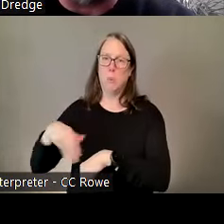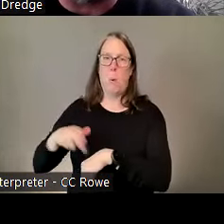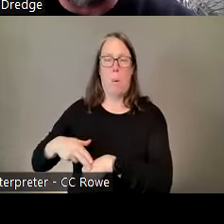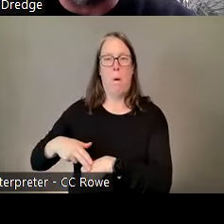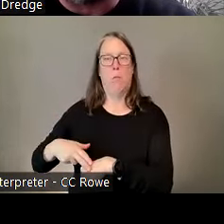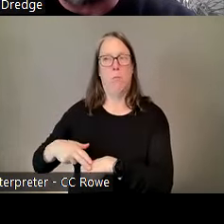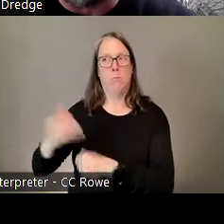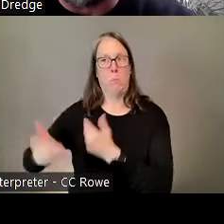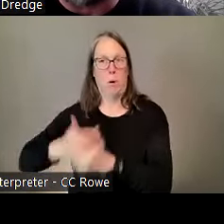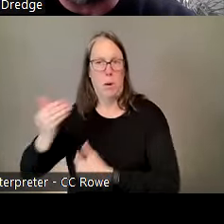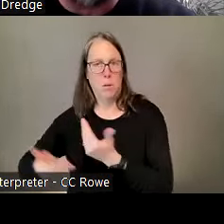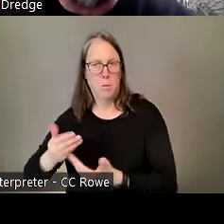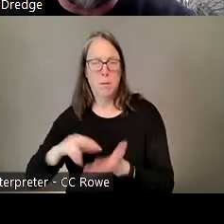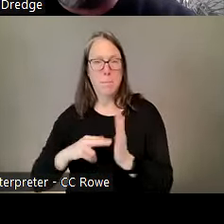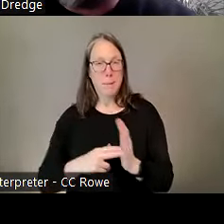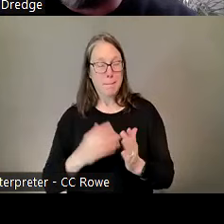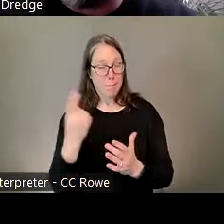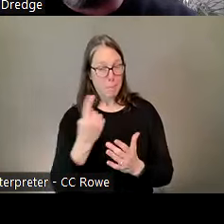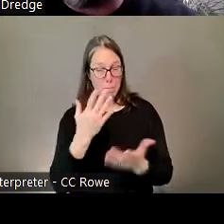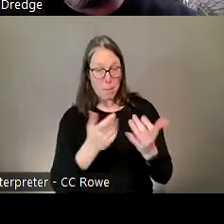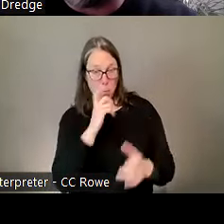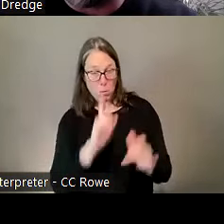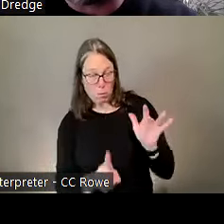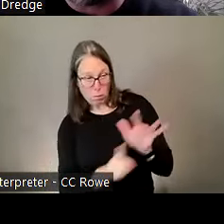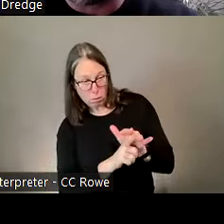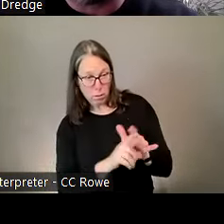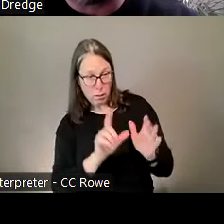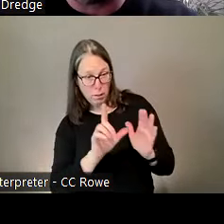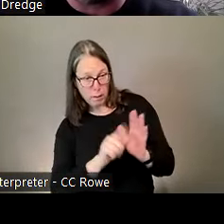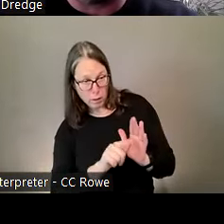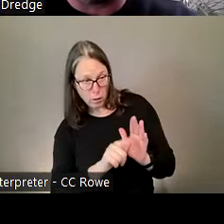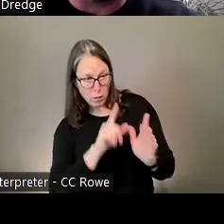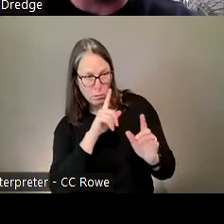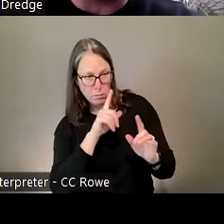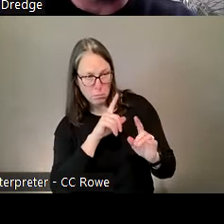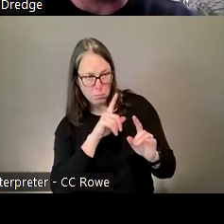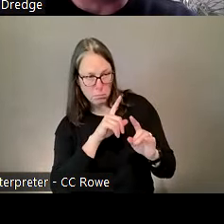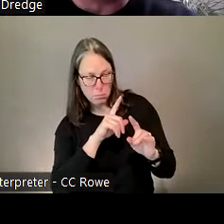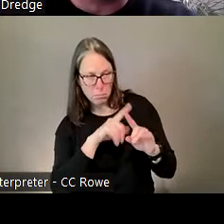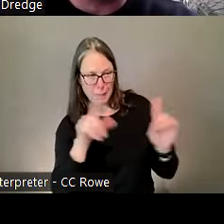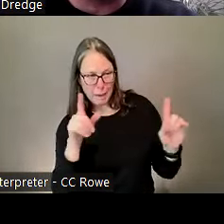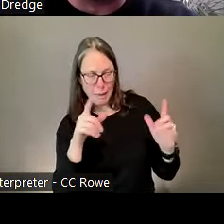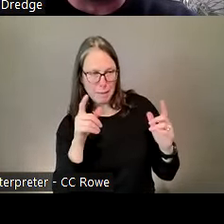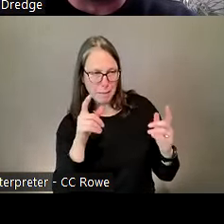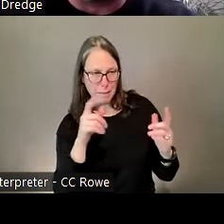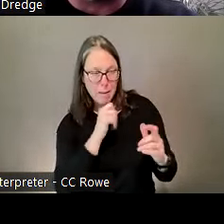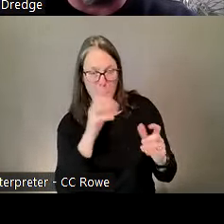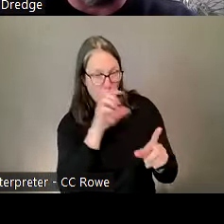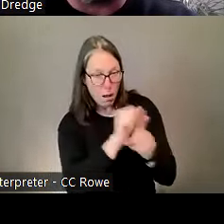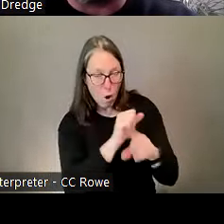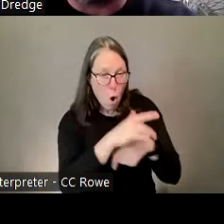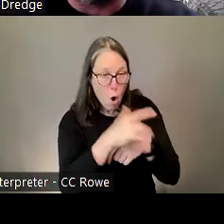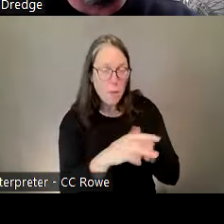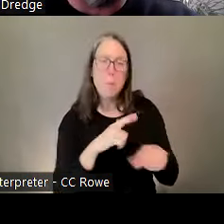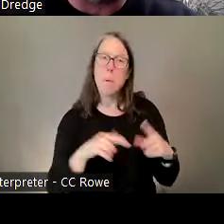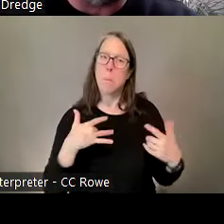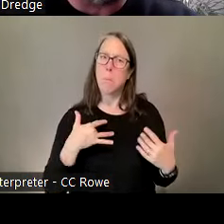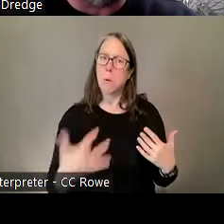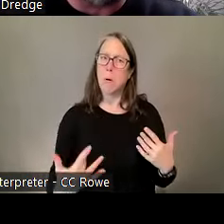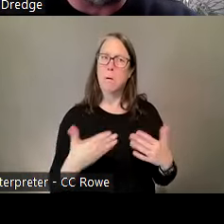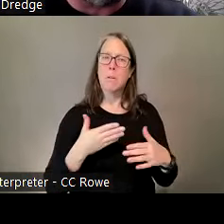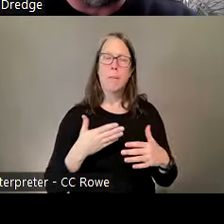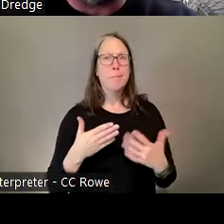might not see early on in life. So usually once you get past like early school age, it's